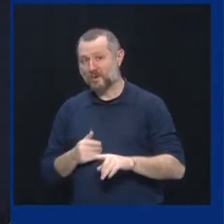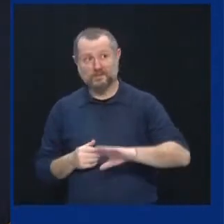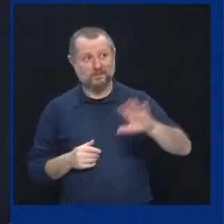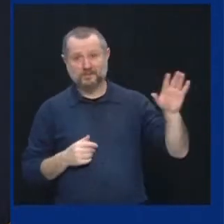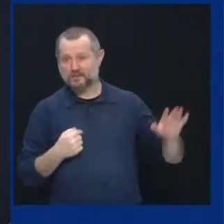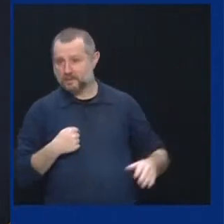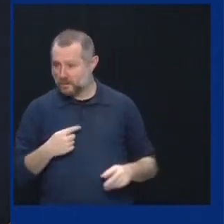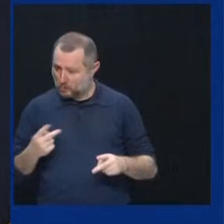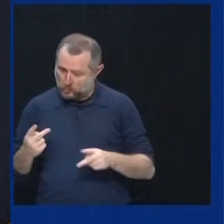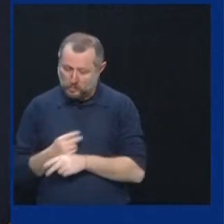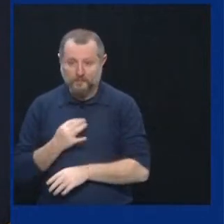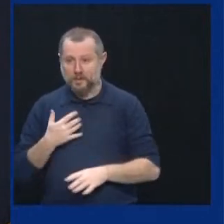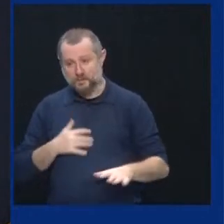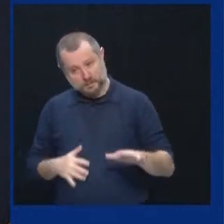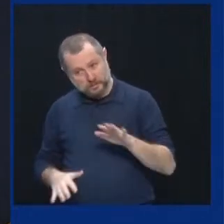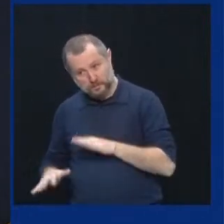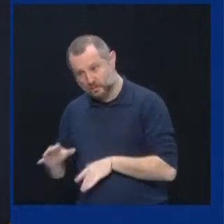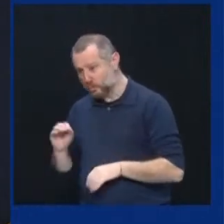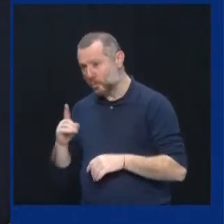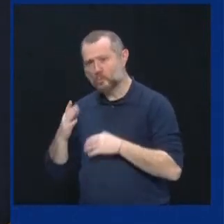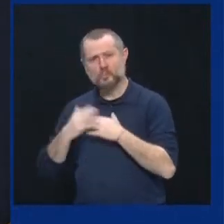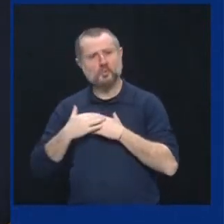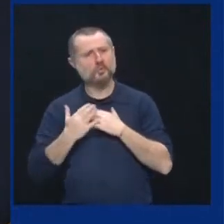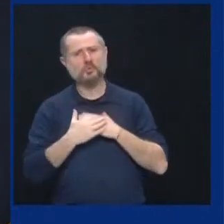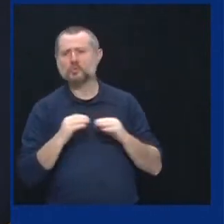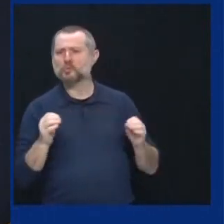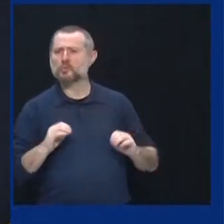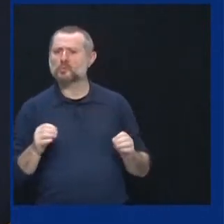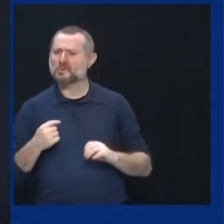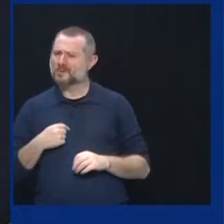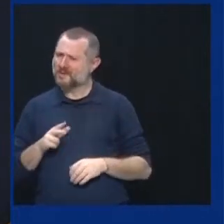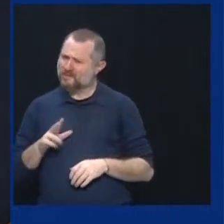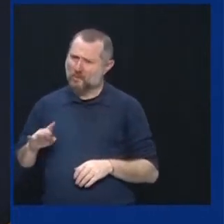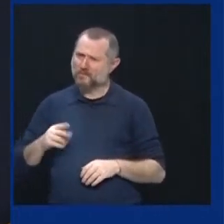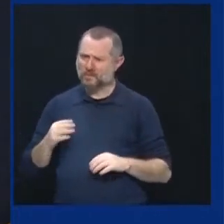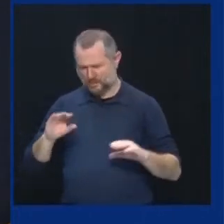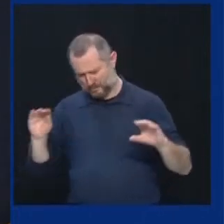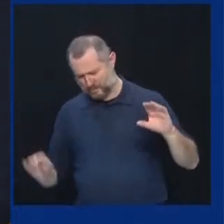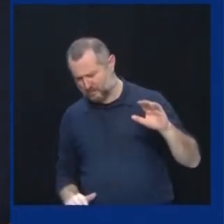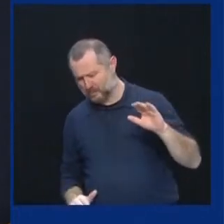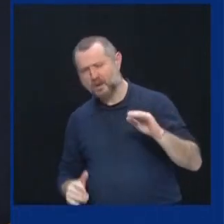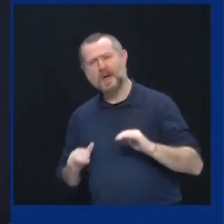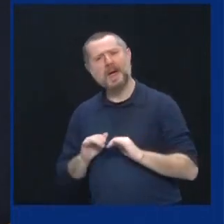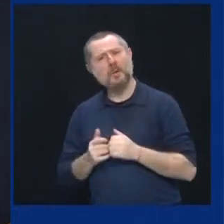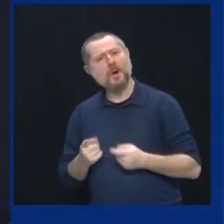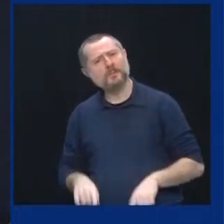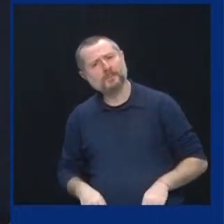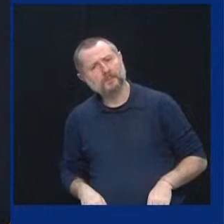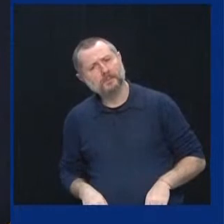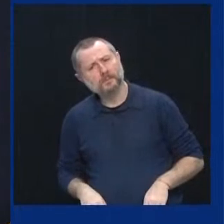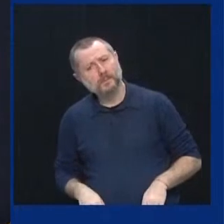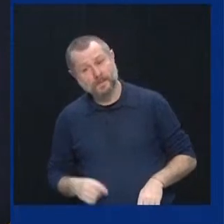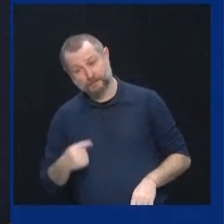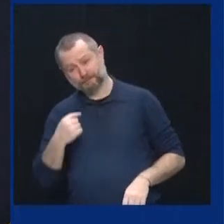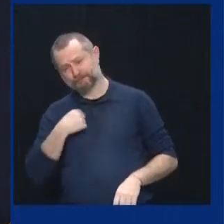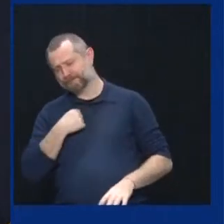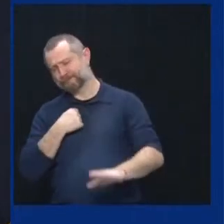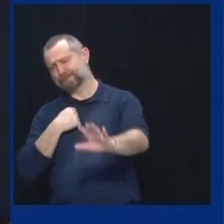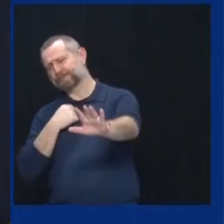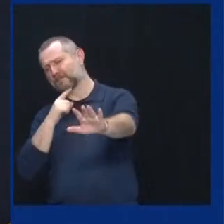else, and we had no notice, right? But then in the void, now all the local